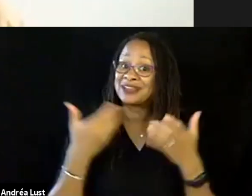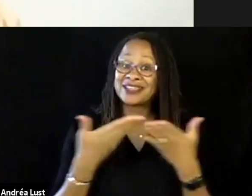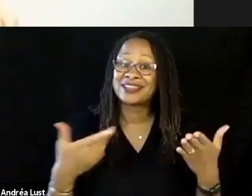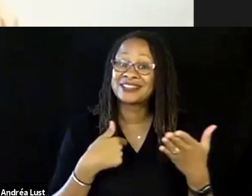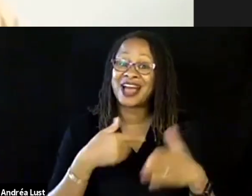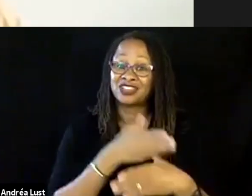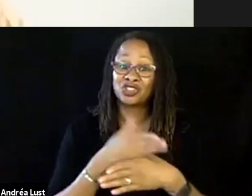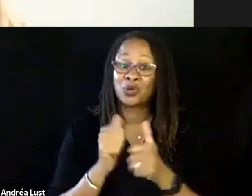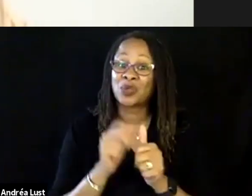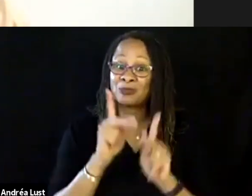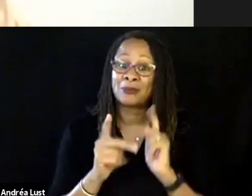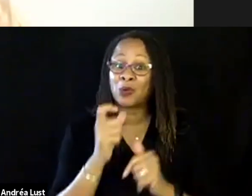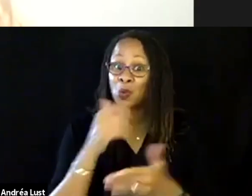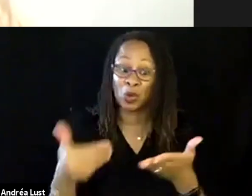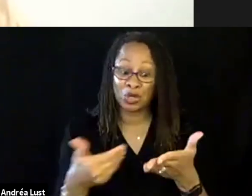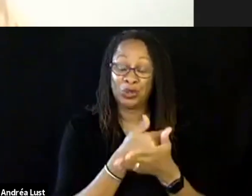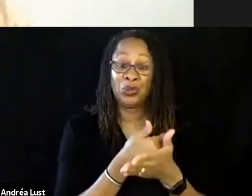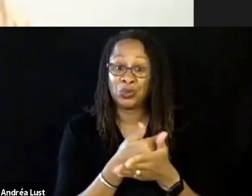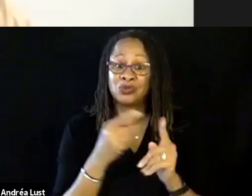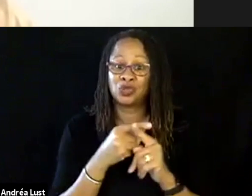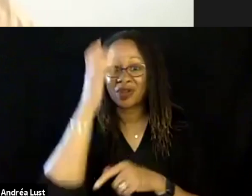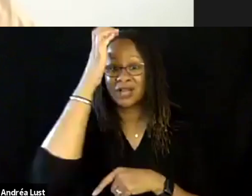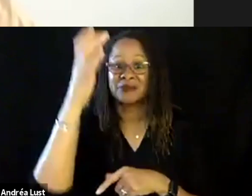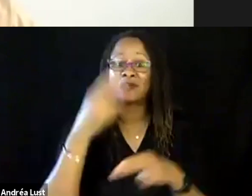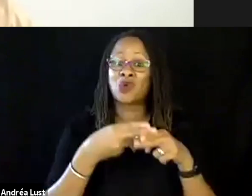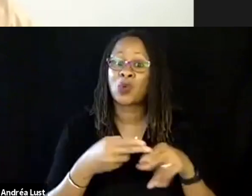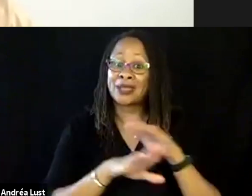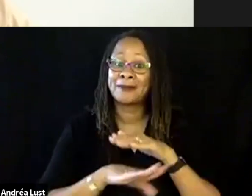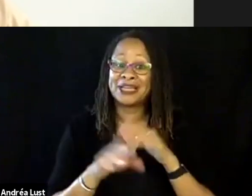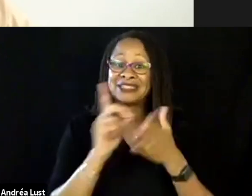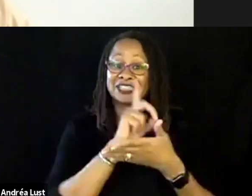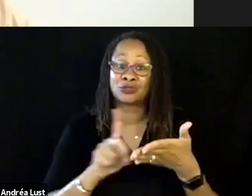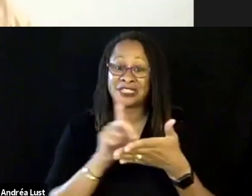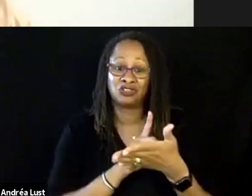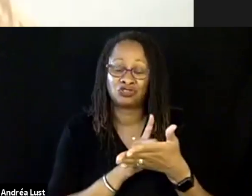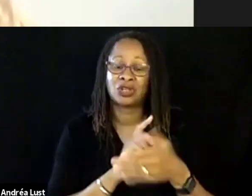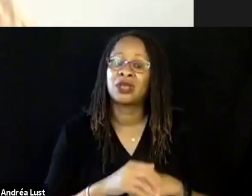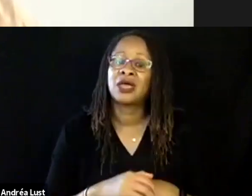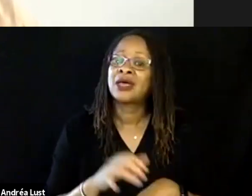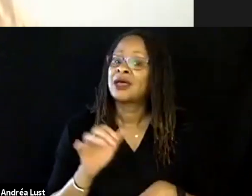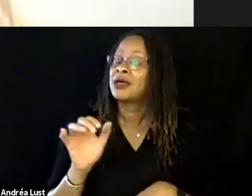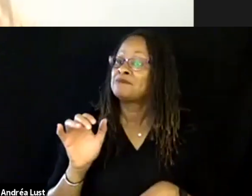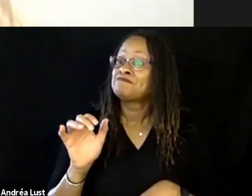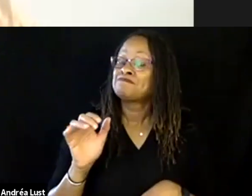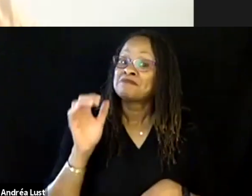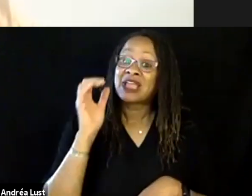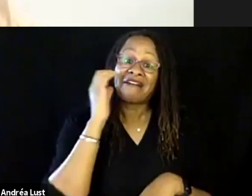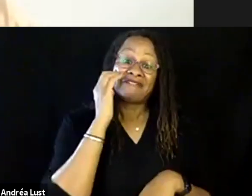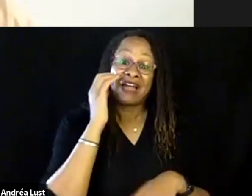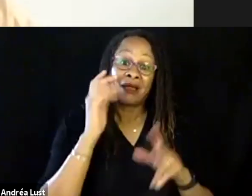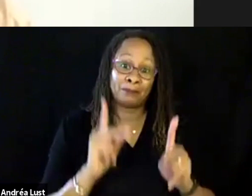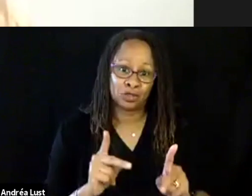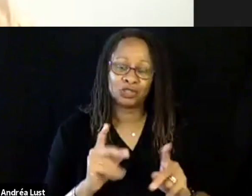new to the concept of weight-based discrimination is that a fat person or a higher weight